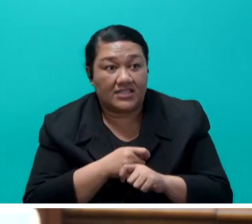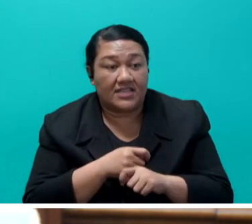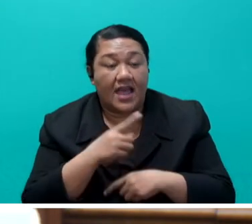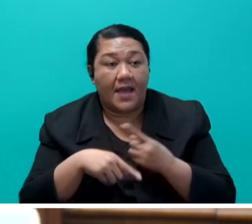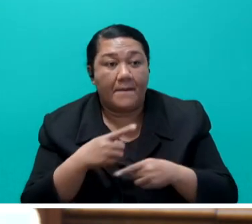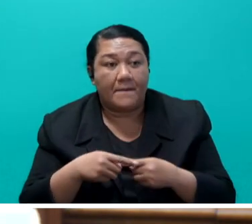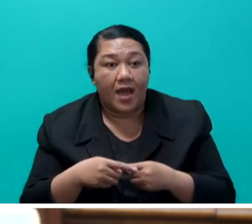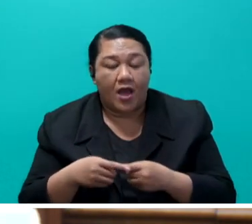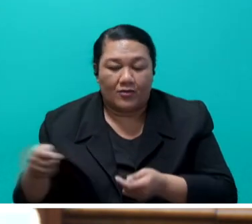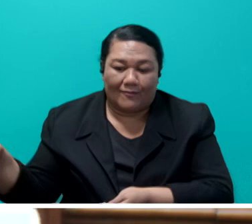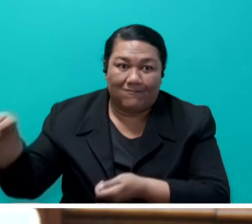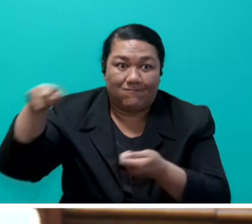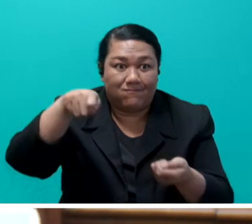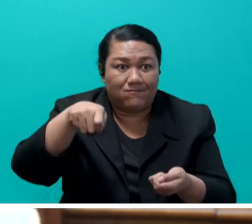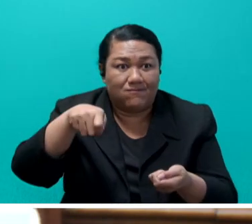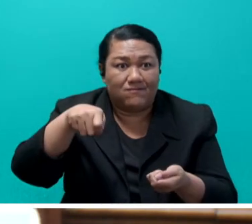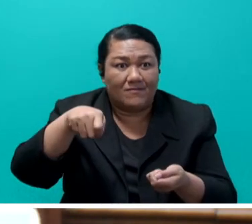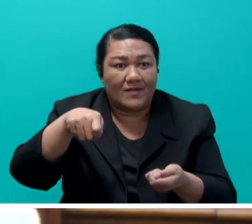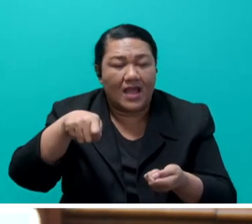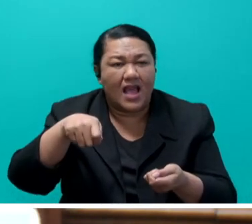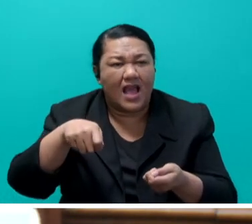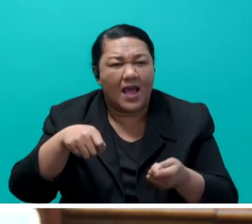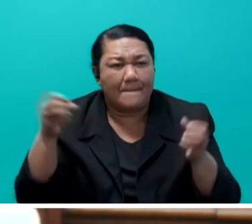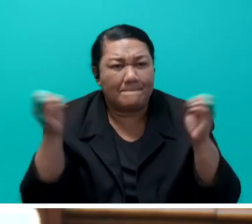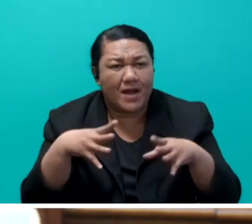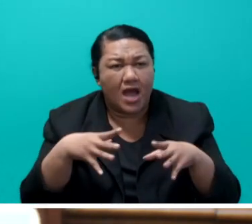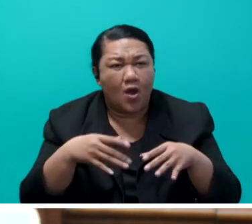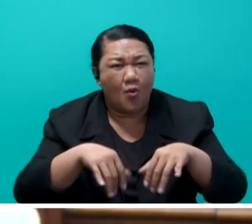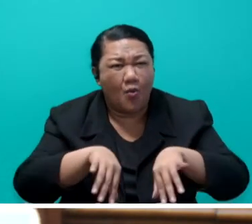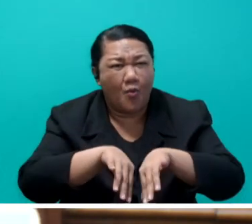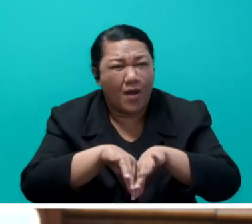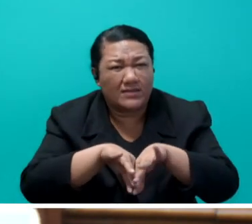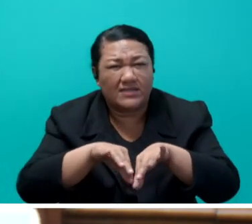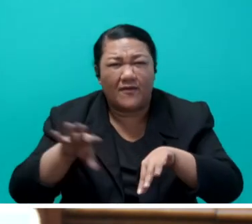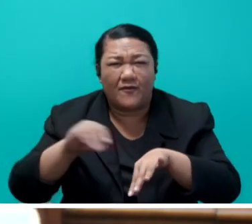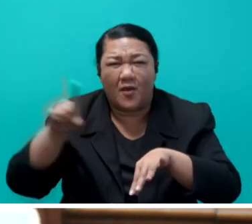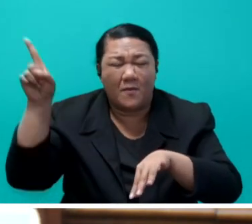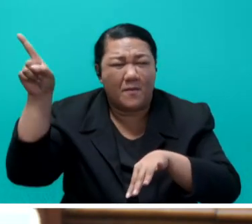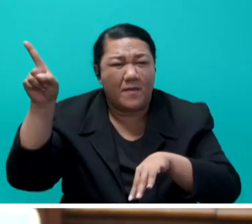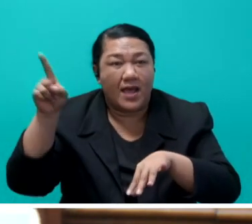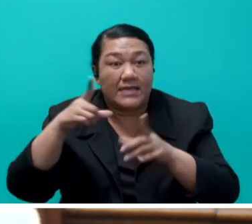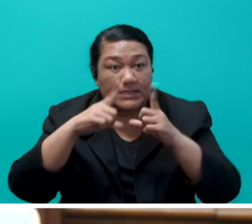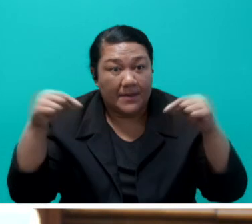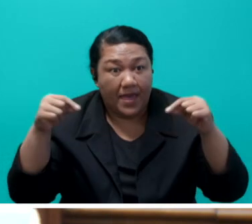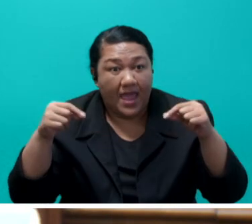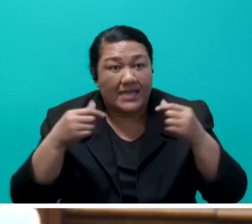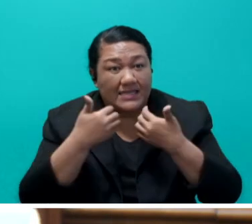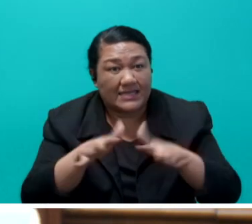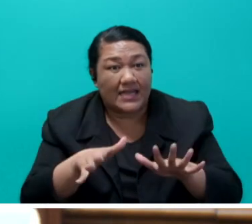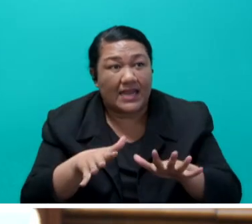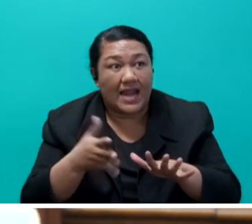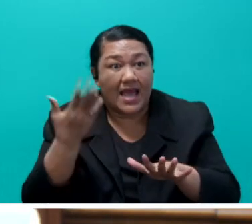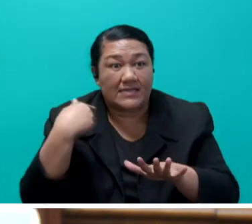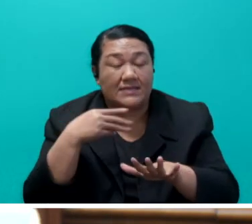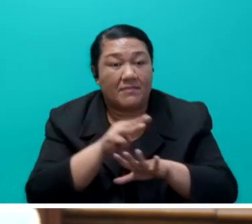Fukushima Daiichi power plant by Japan, which commenced last month after